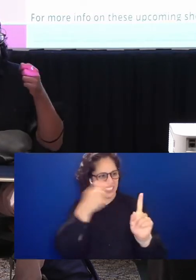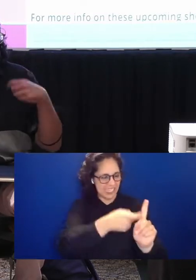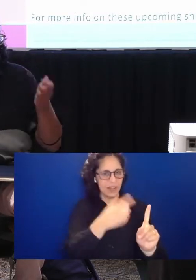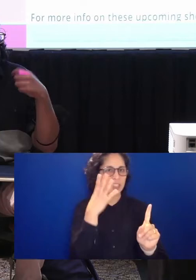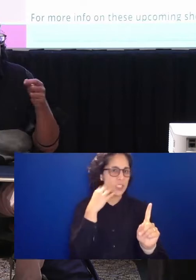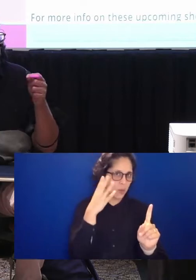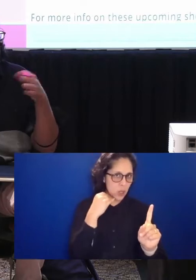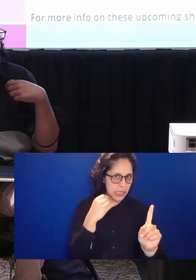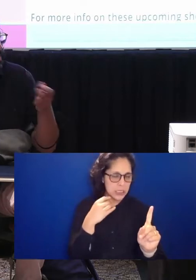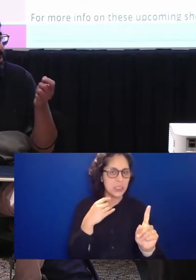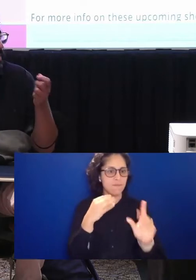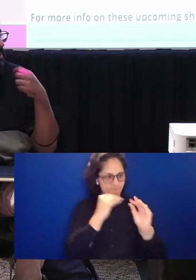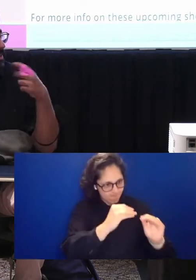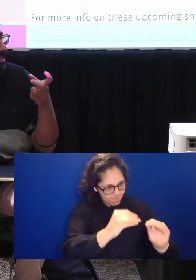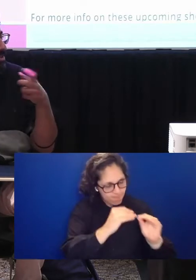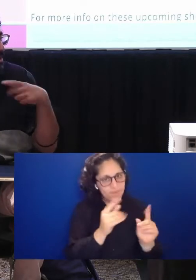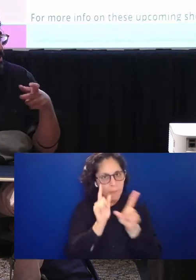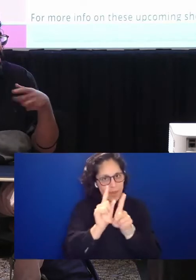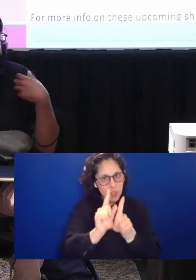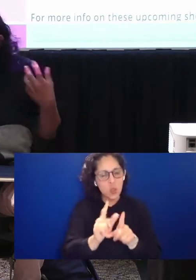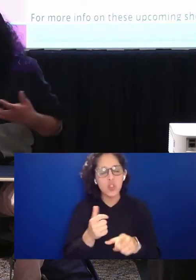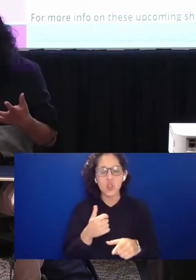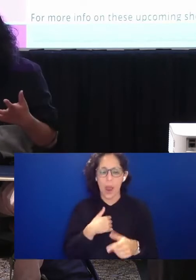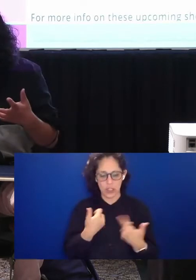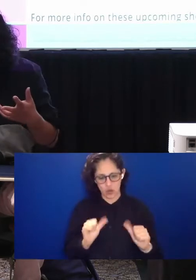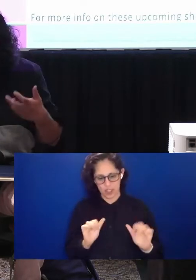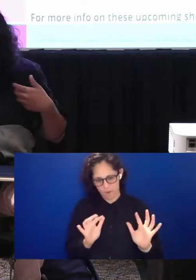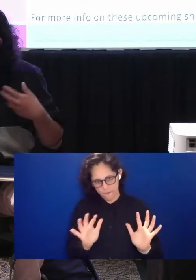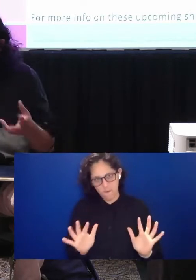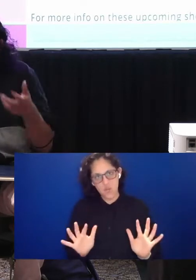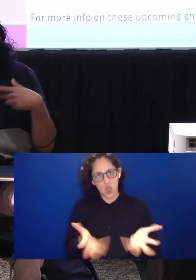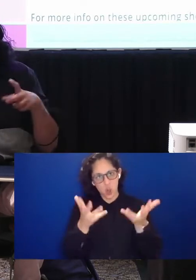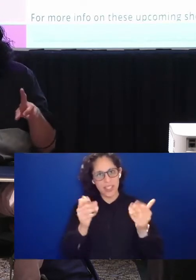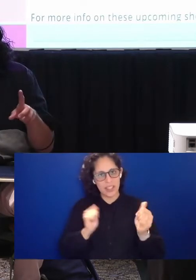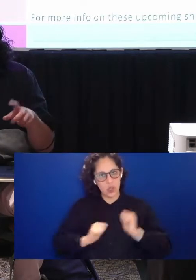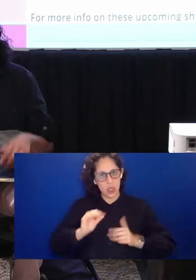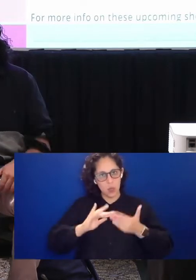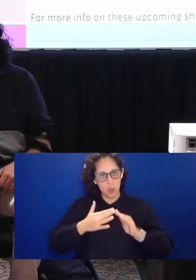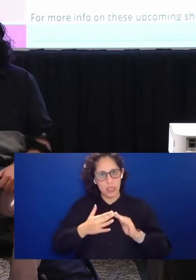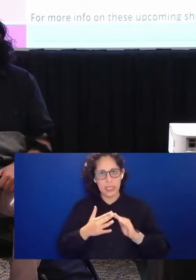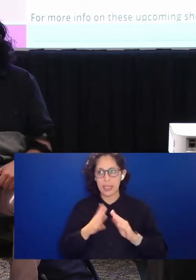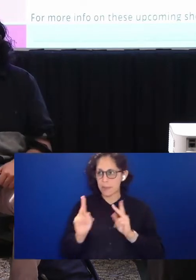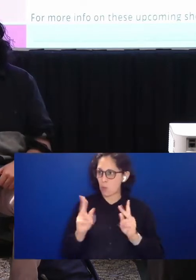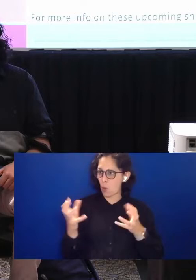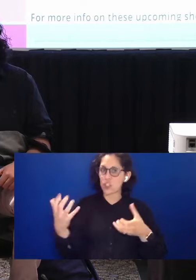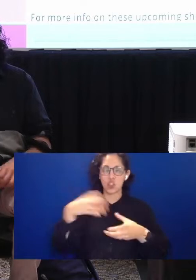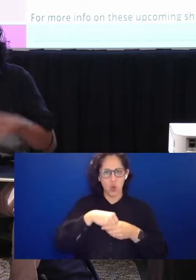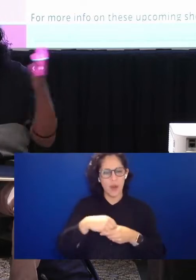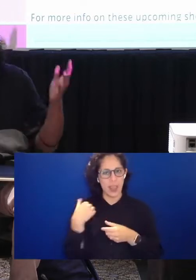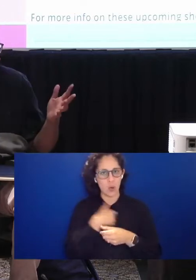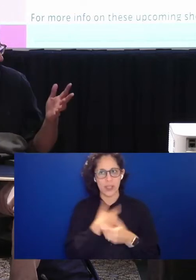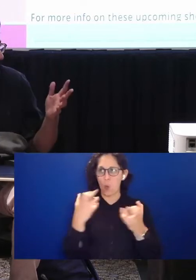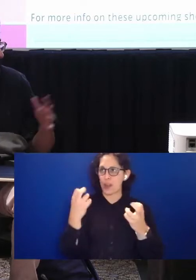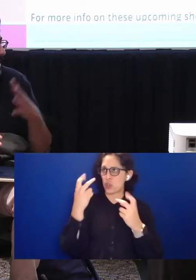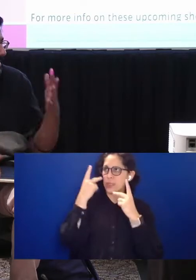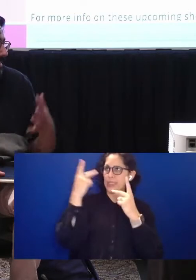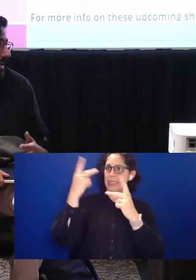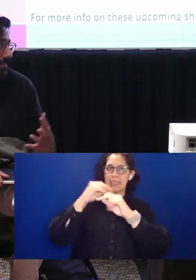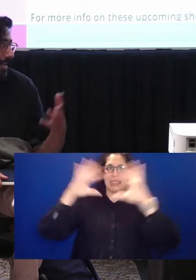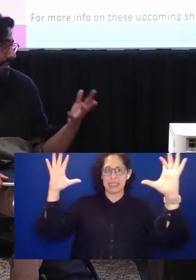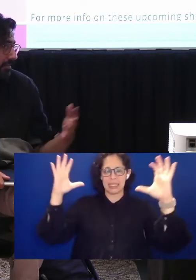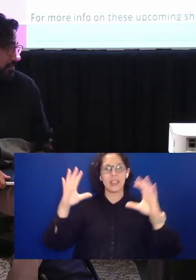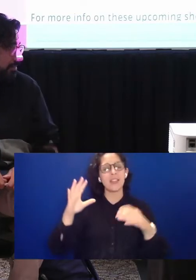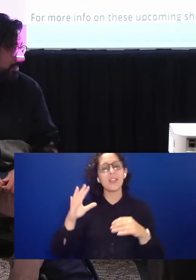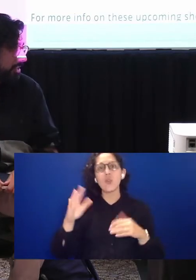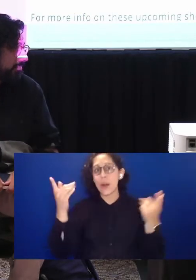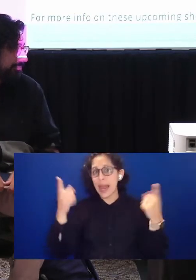like try to be a part of fueling the theater community we want to be a part of and we want to see. And that strategy happens at every level. So that's